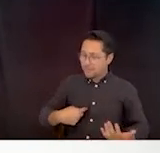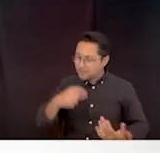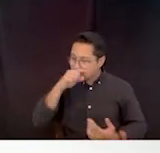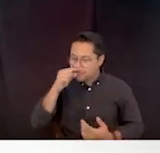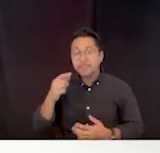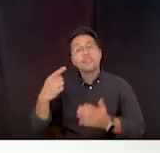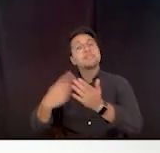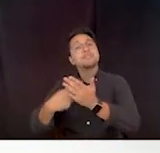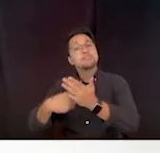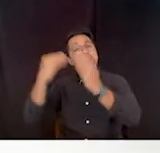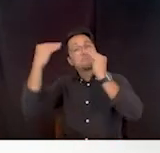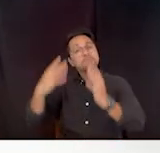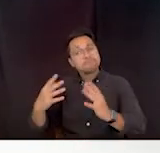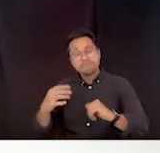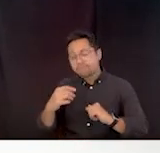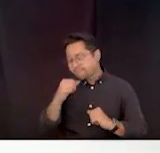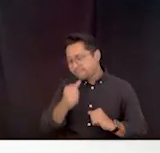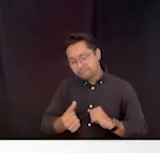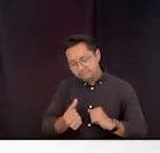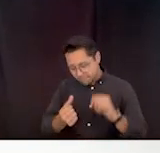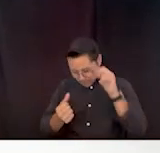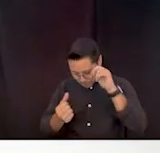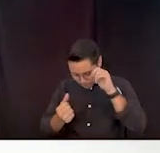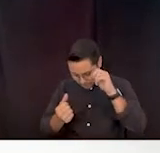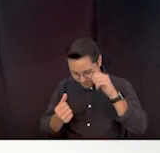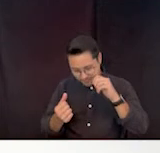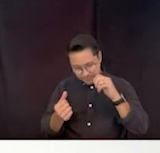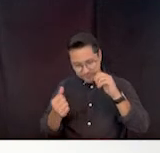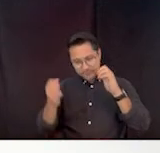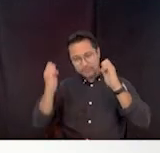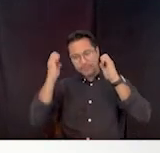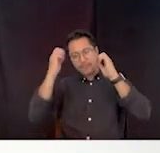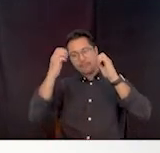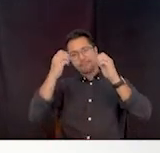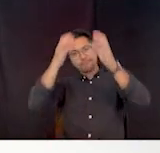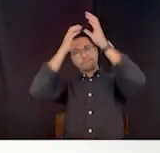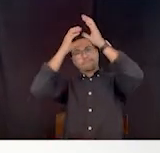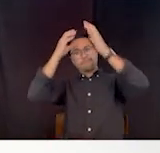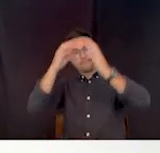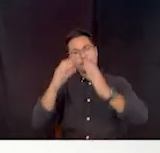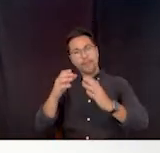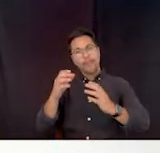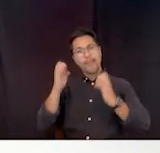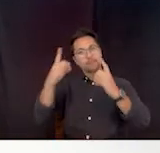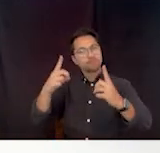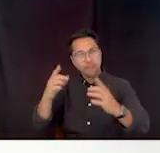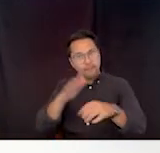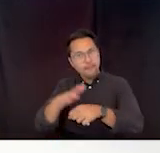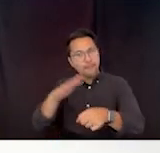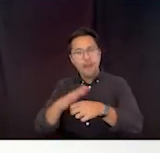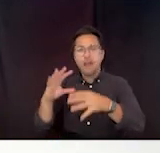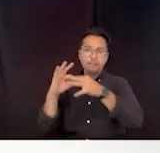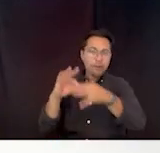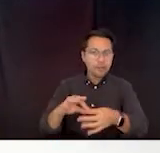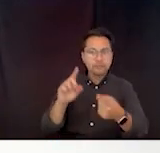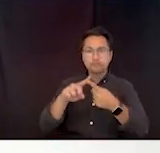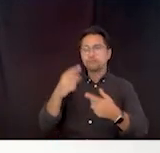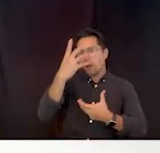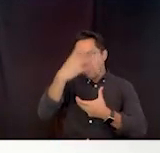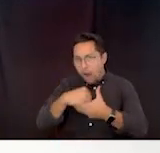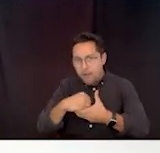sometimes teachers aren't as educated as we would like for them to be about autism and